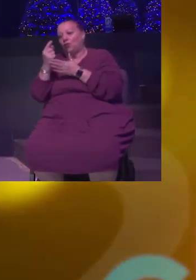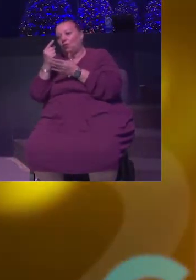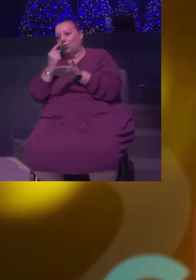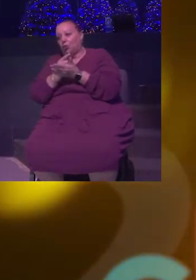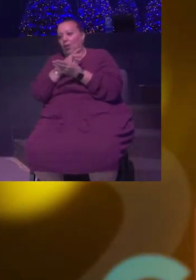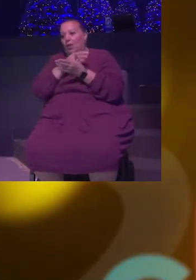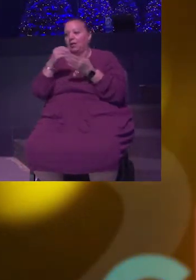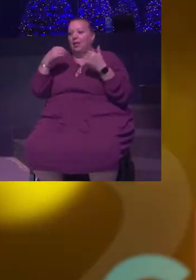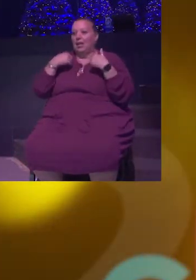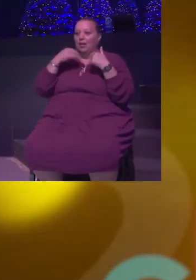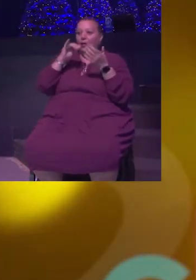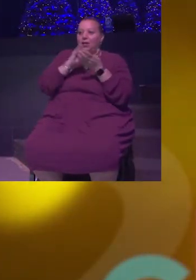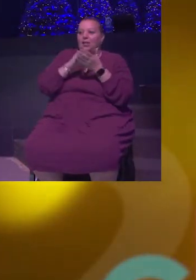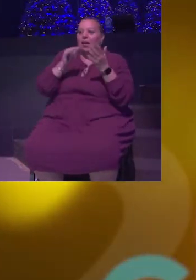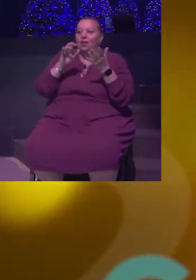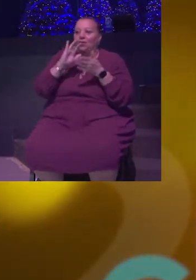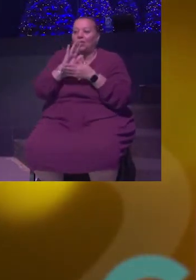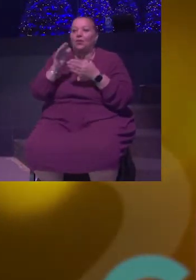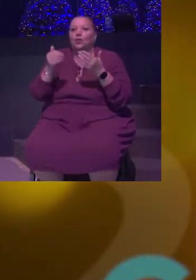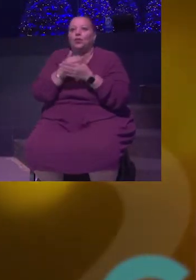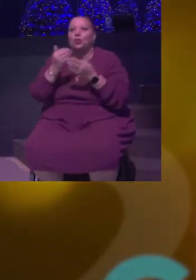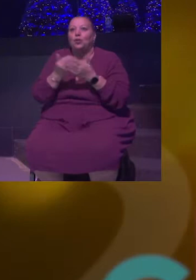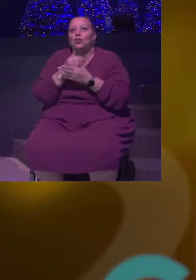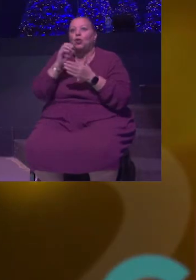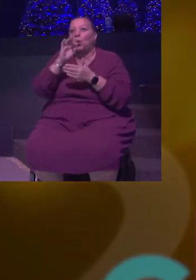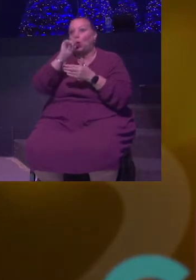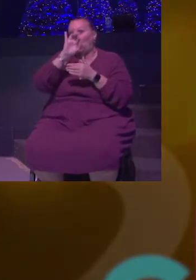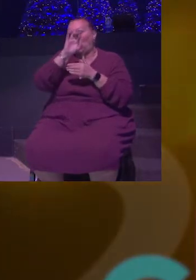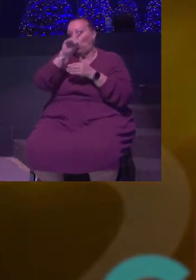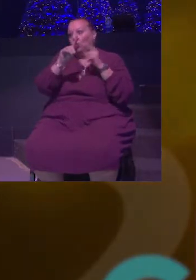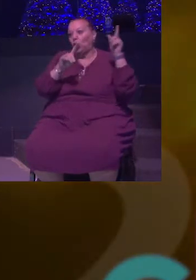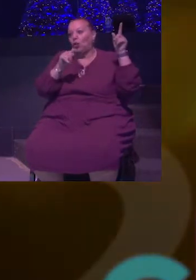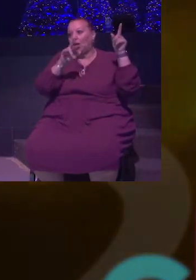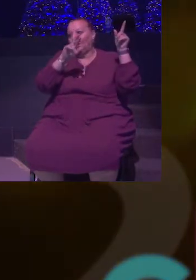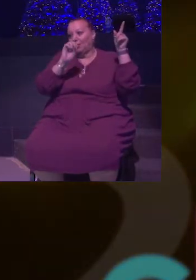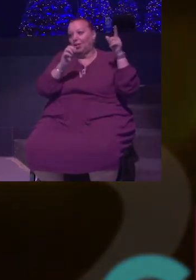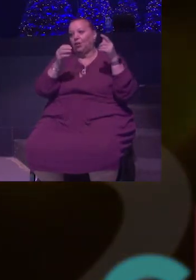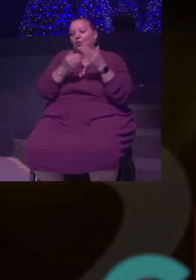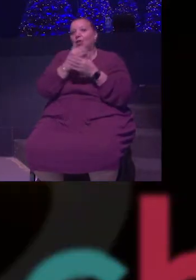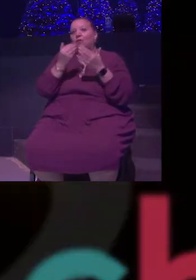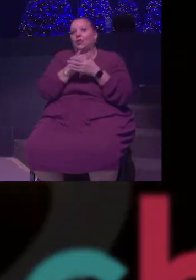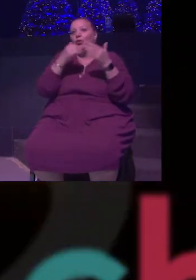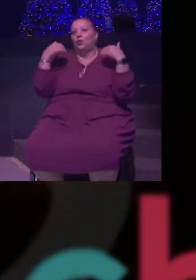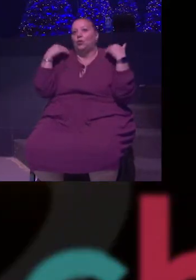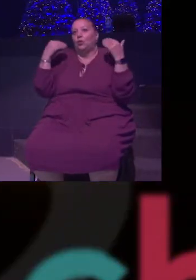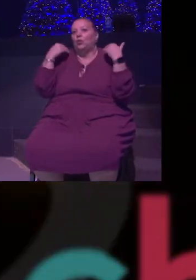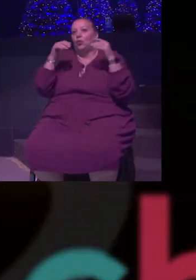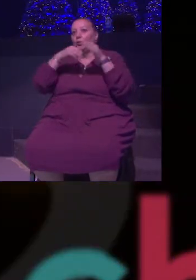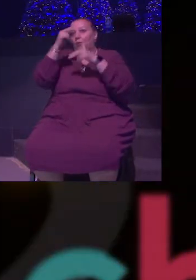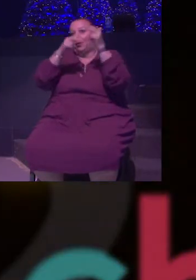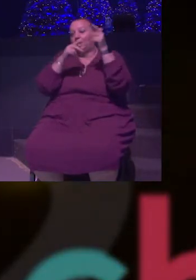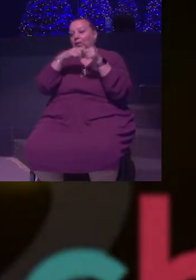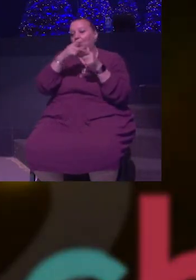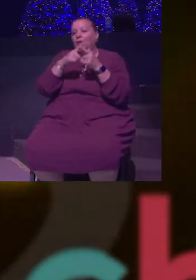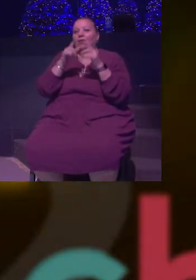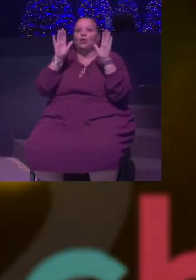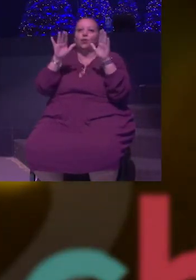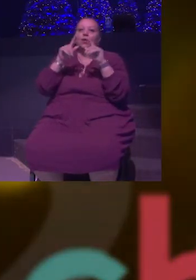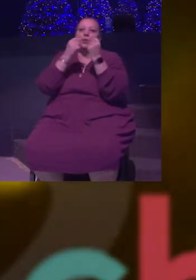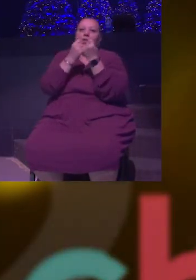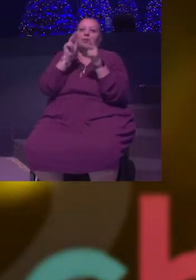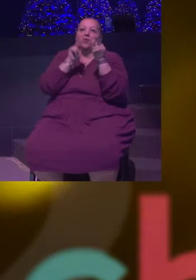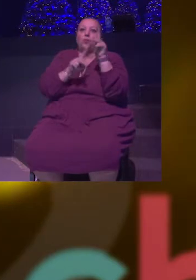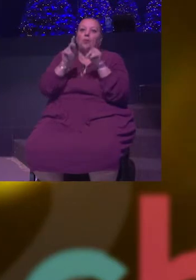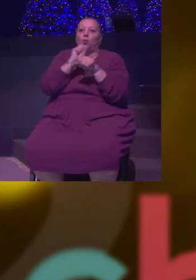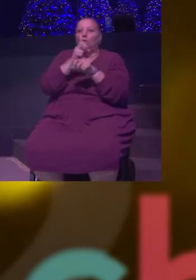even have a couple outdoor venues available in our new courtyard and on the terrace of the new Next Gen building. We have an incredible team of people working hard